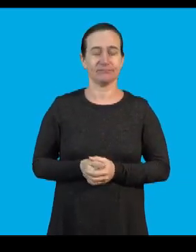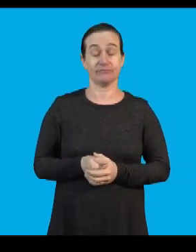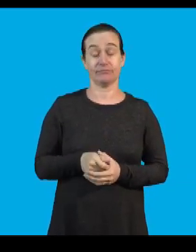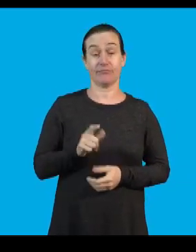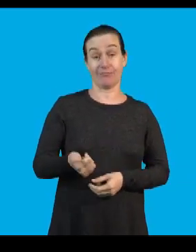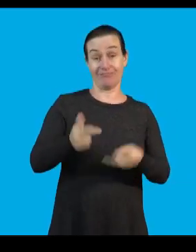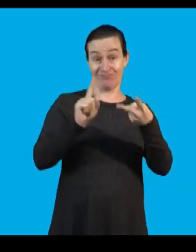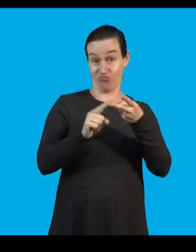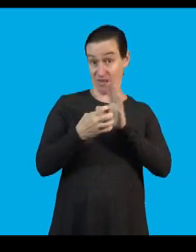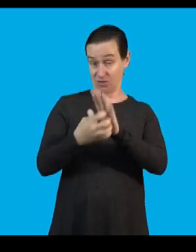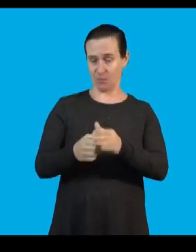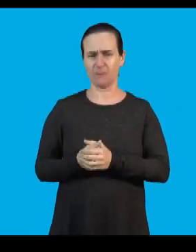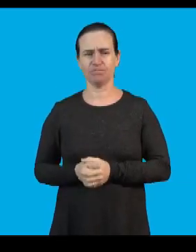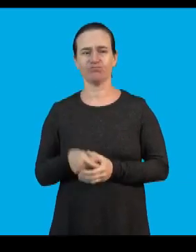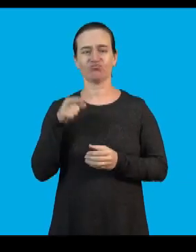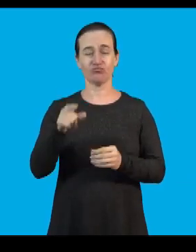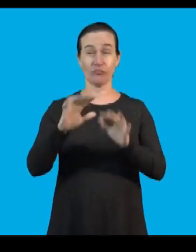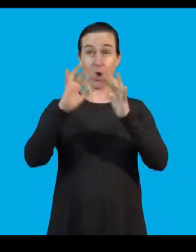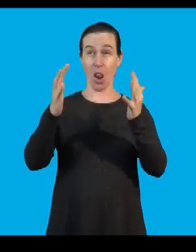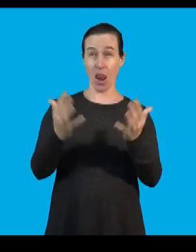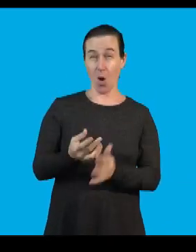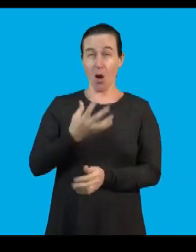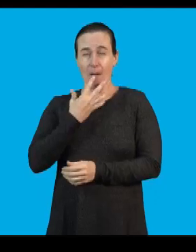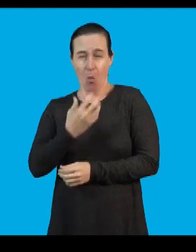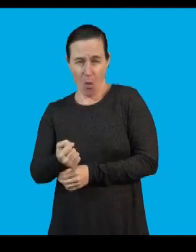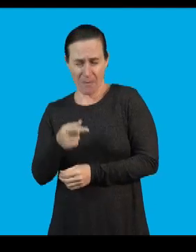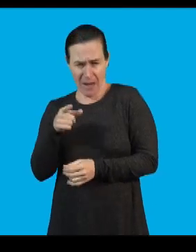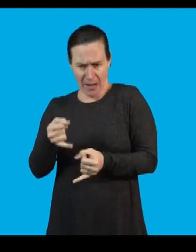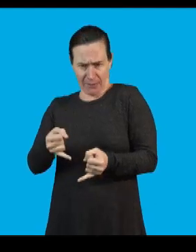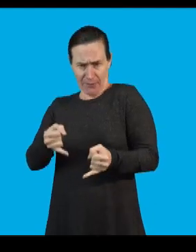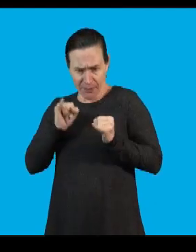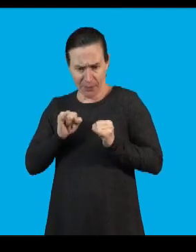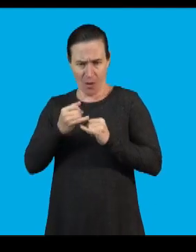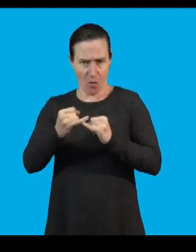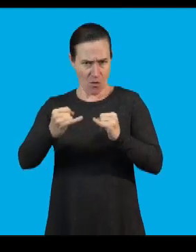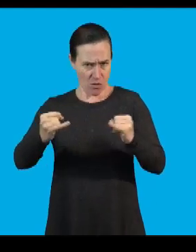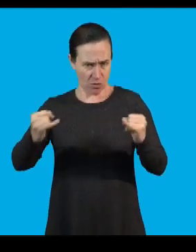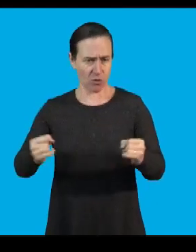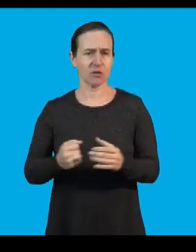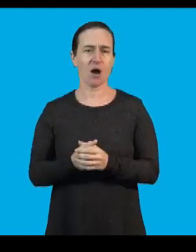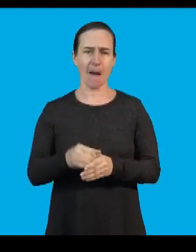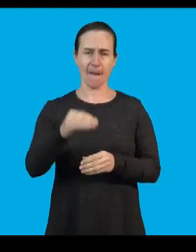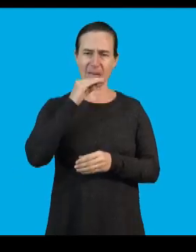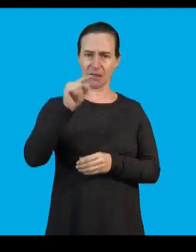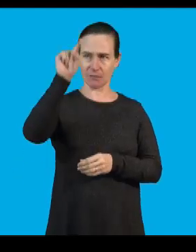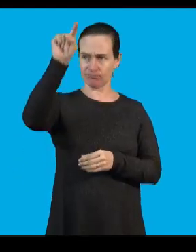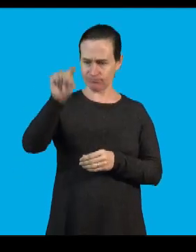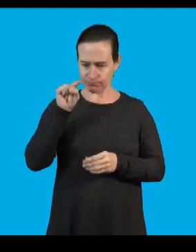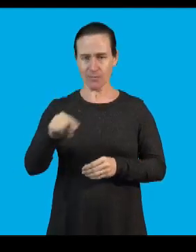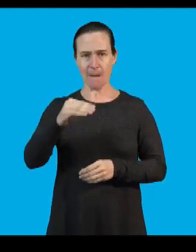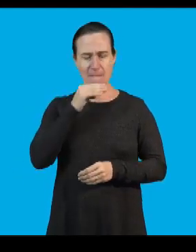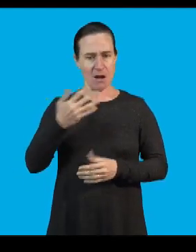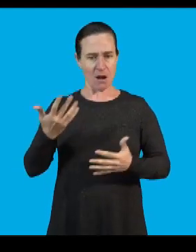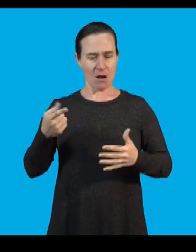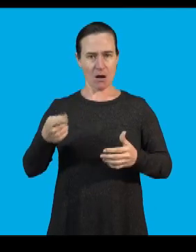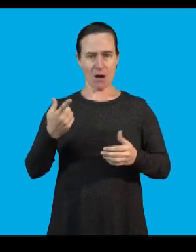Then, global warming, a crisis in the making. Already, all right, when you see the exclamation mark at the